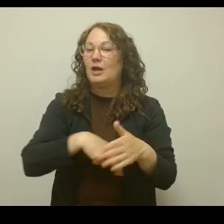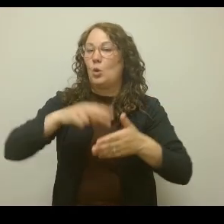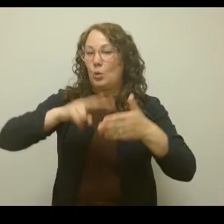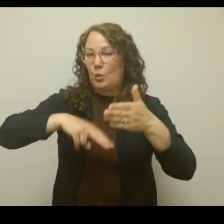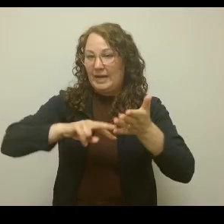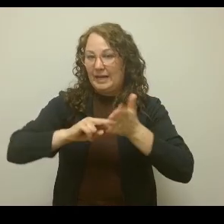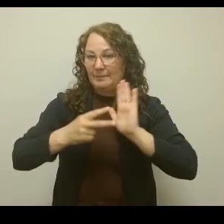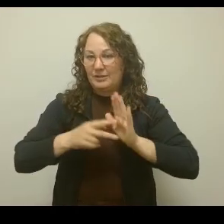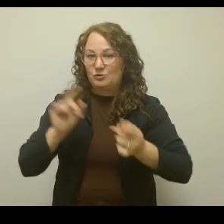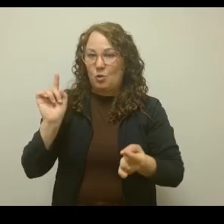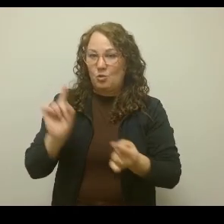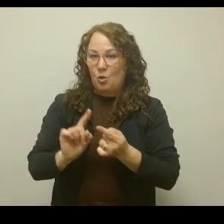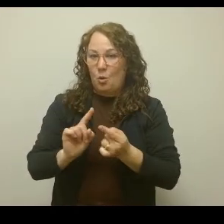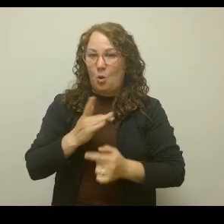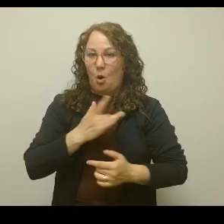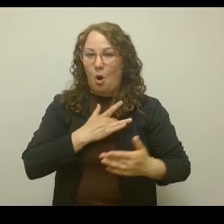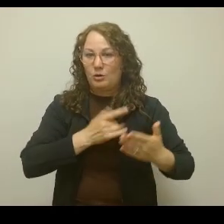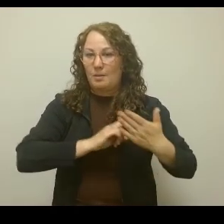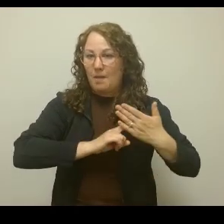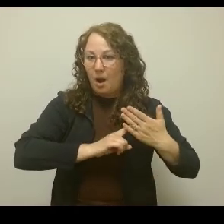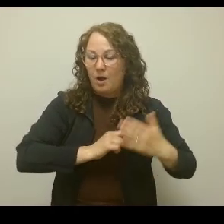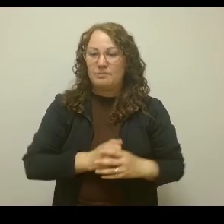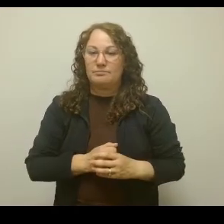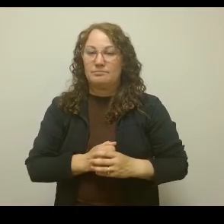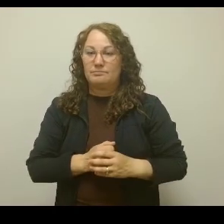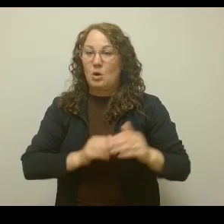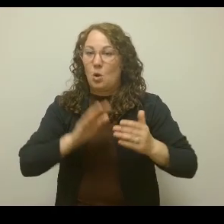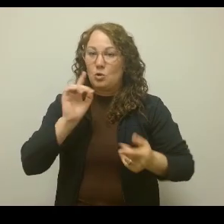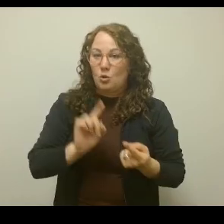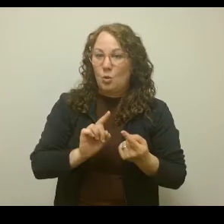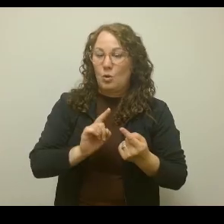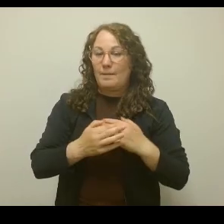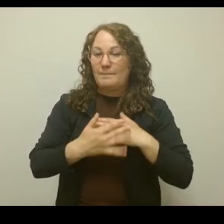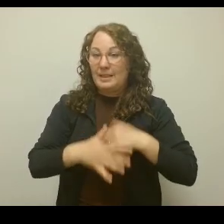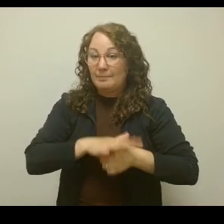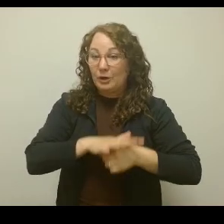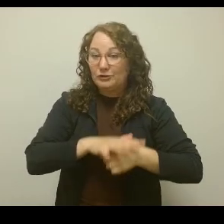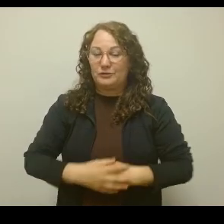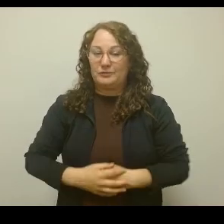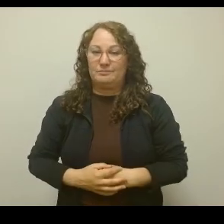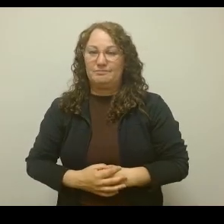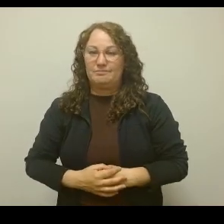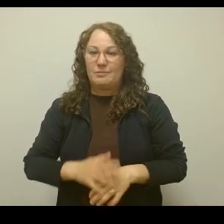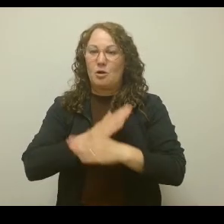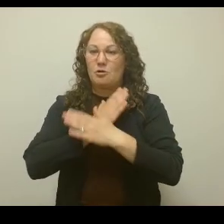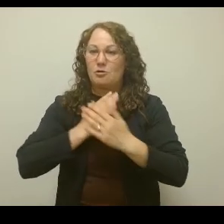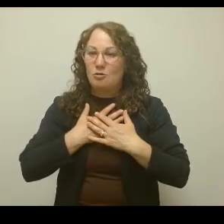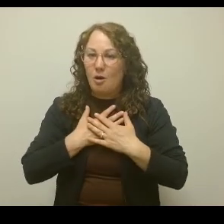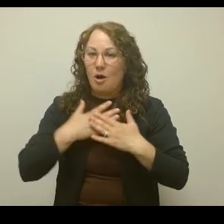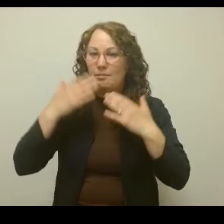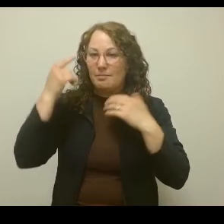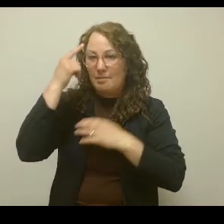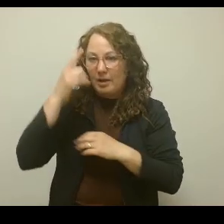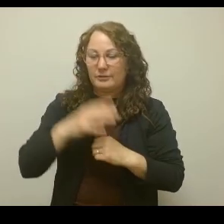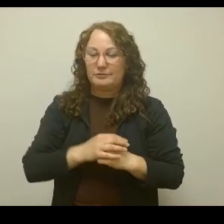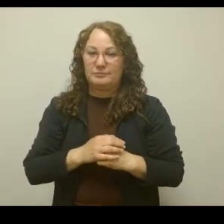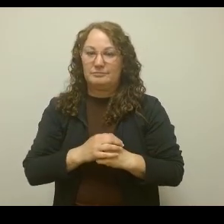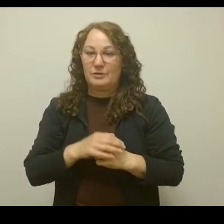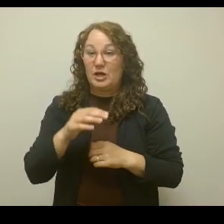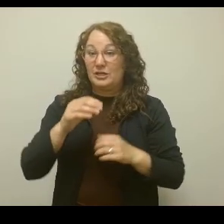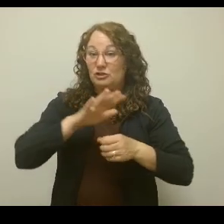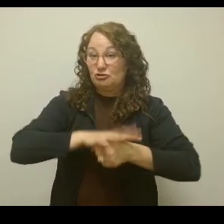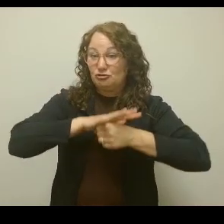heart rate and blood pressure and a calmer mind, and just 6 minutes of reading can bring your stress levels down by more